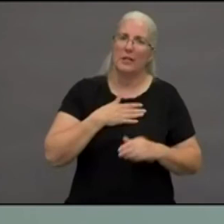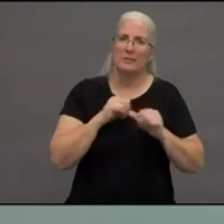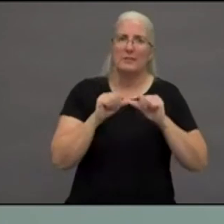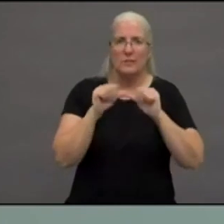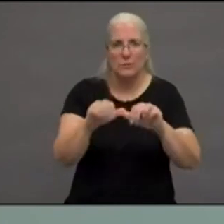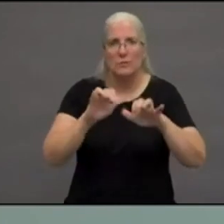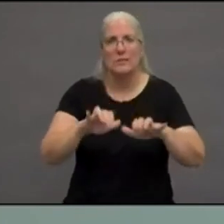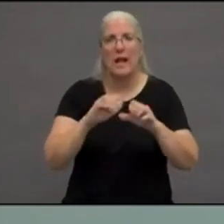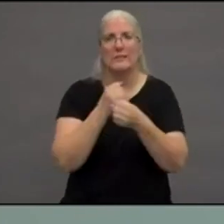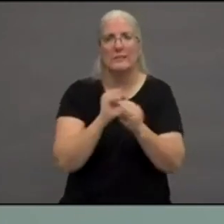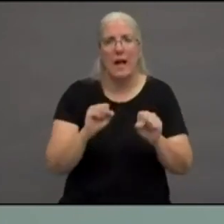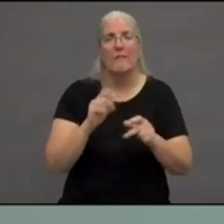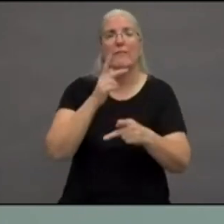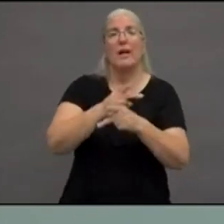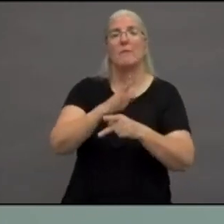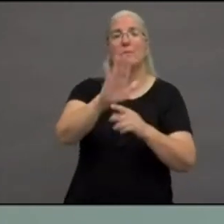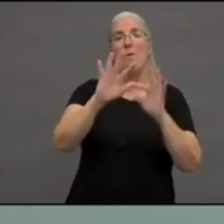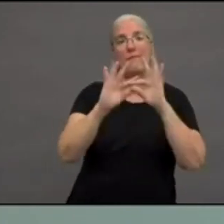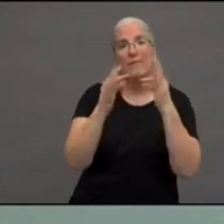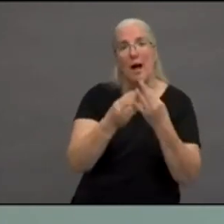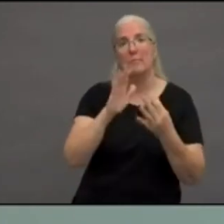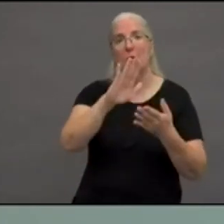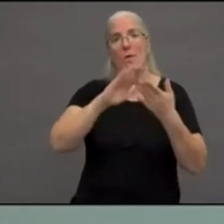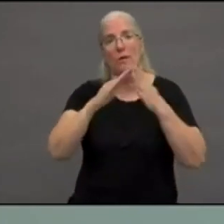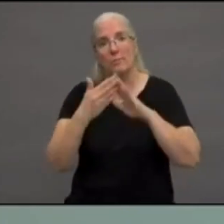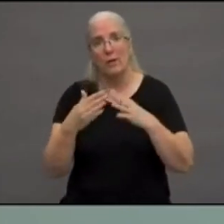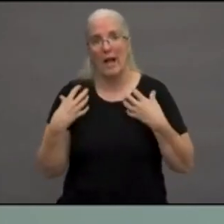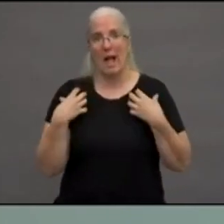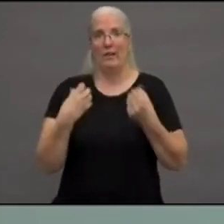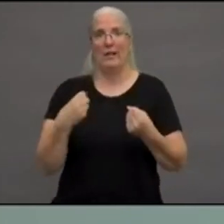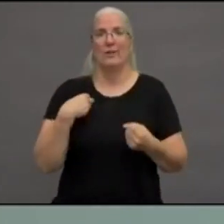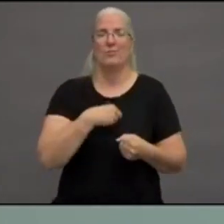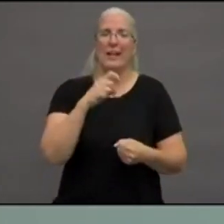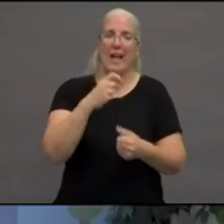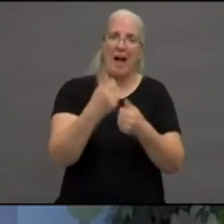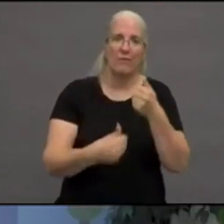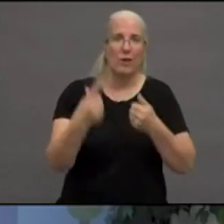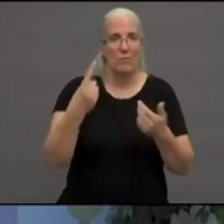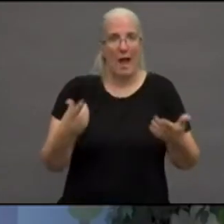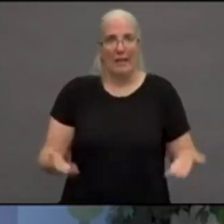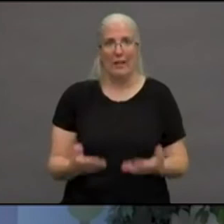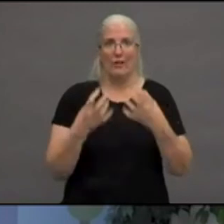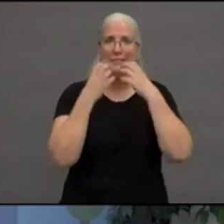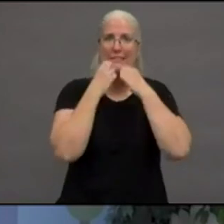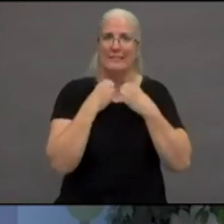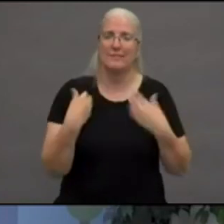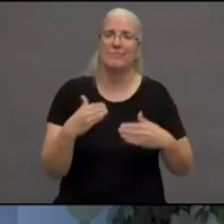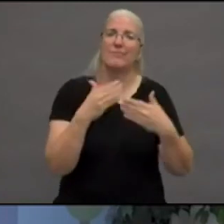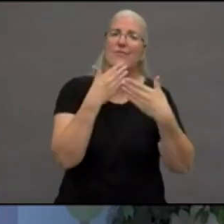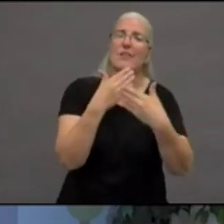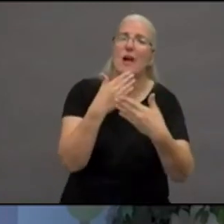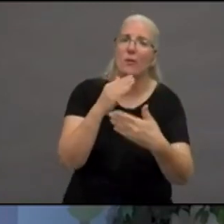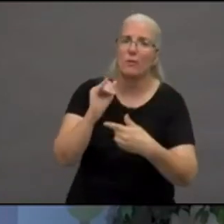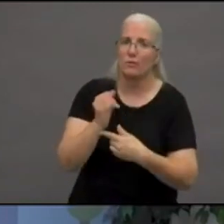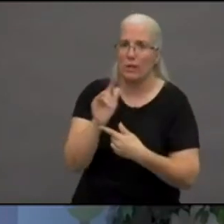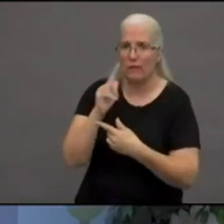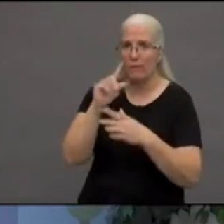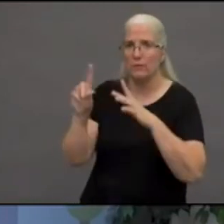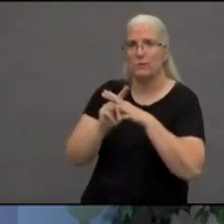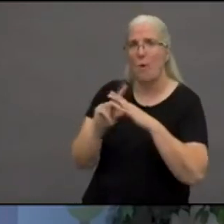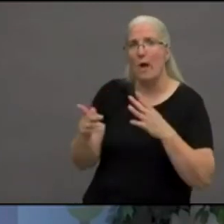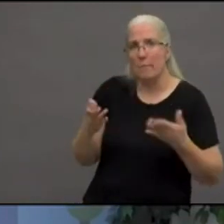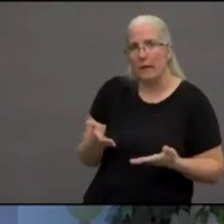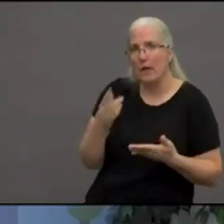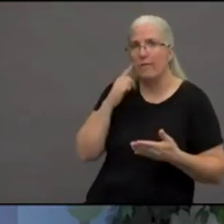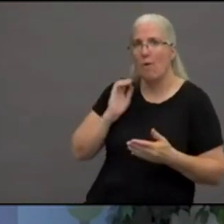healthy, your health. We need everybody during this time. Thank you, Jill, again for being on, and we'll see you